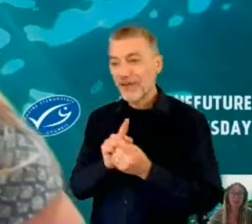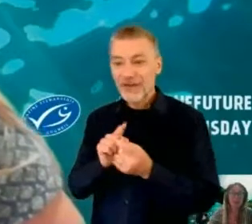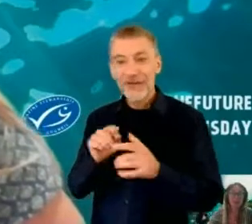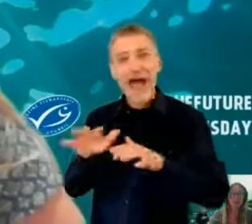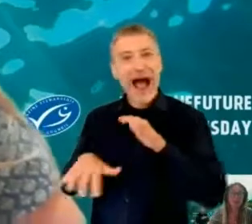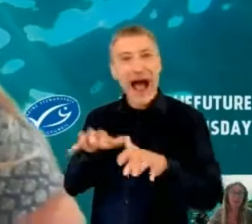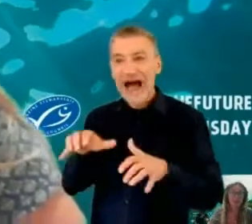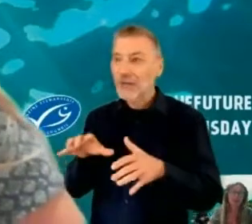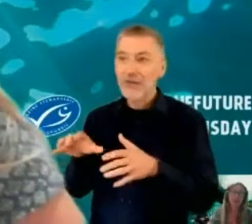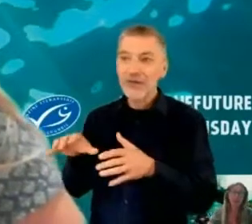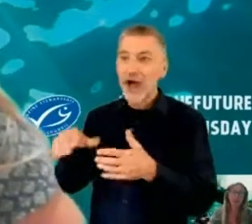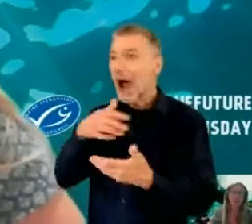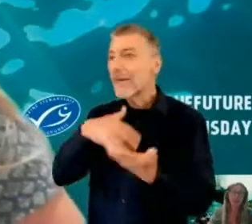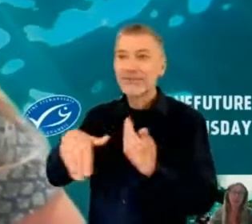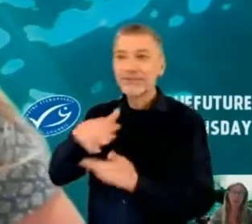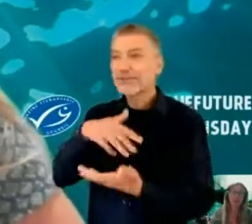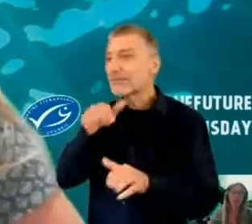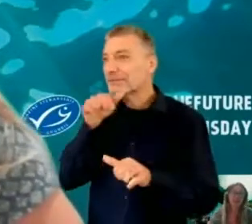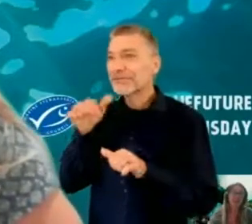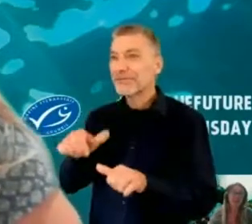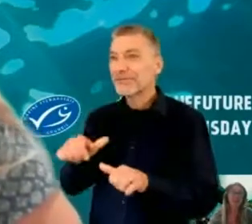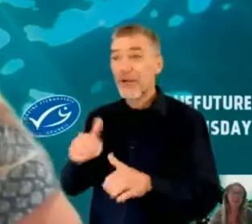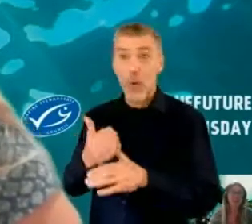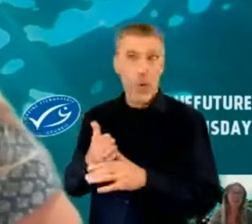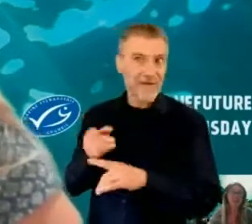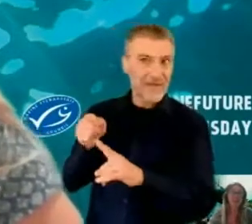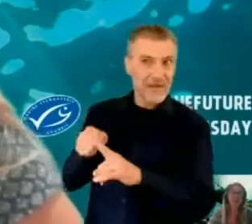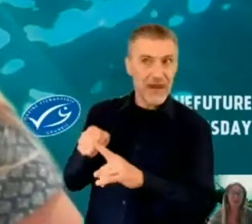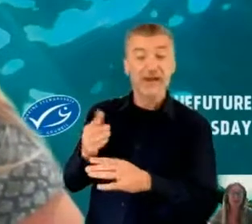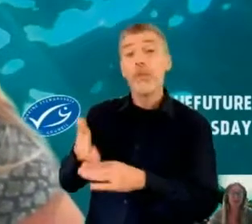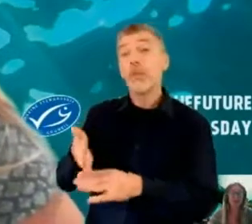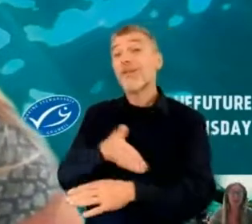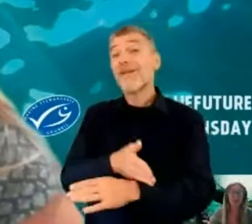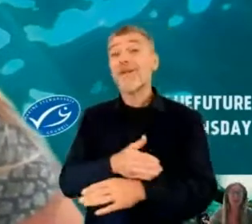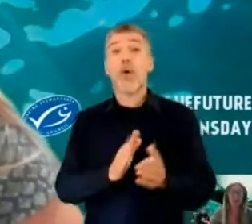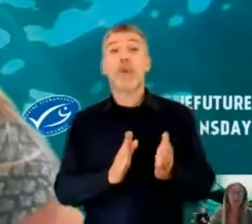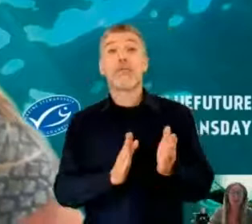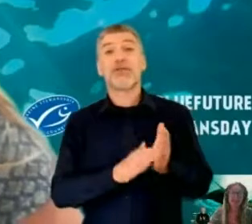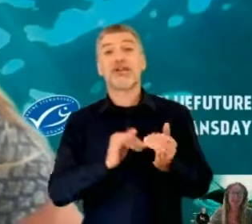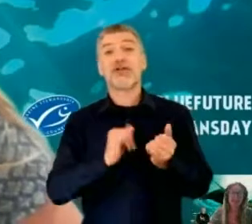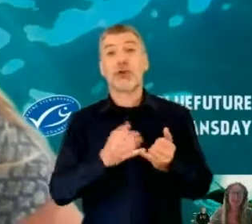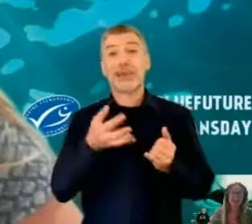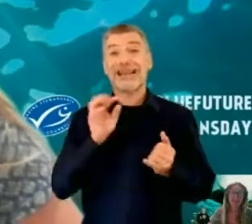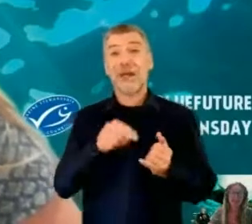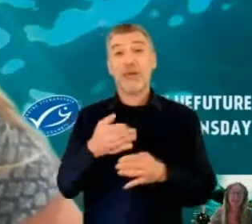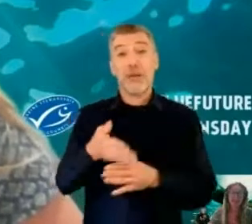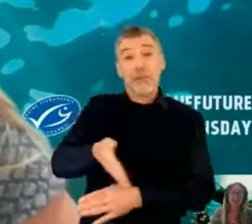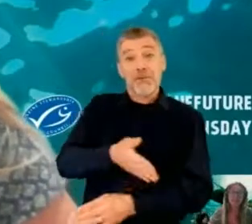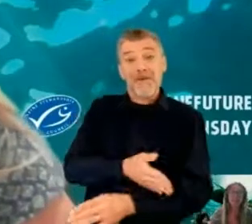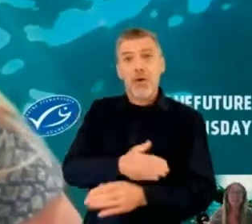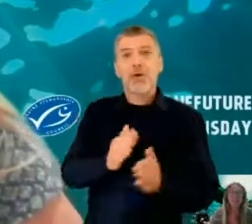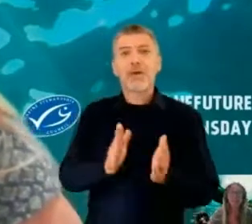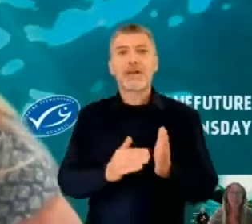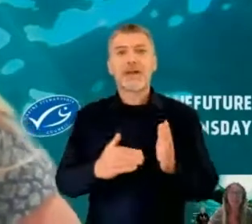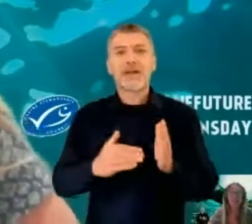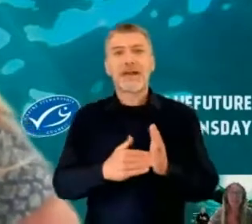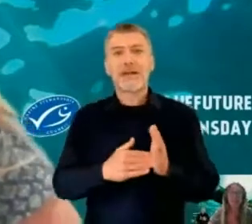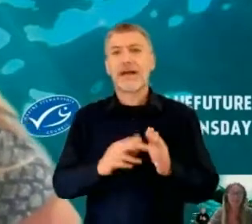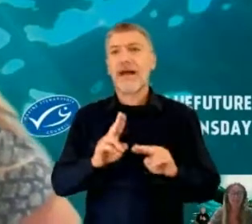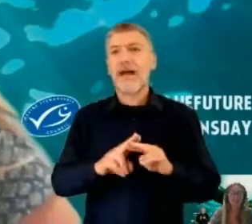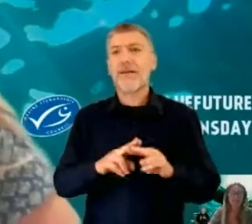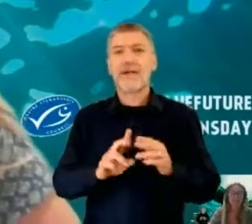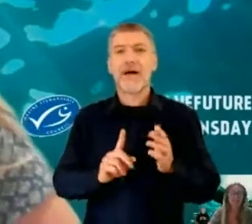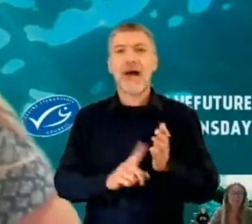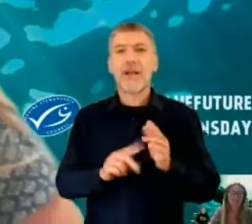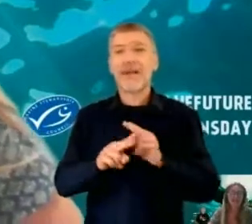that. And before working for the Marine Stewardship Council, I worked for ZSL, which is the international